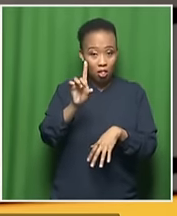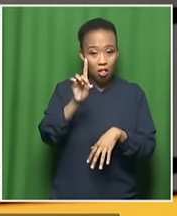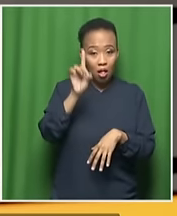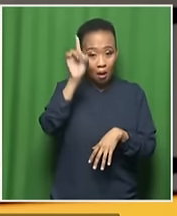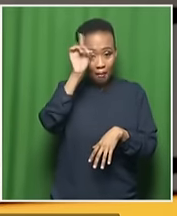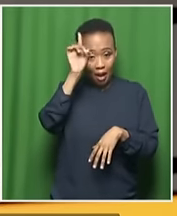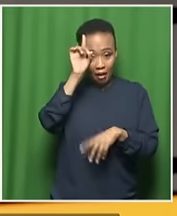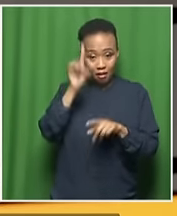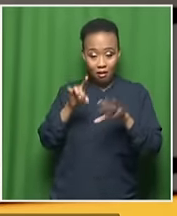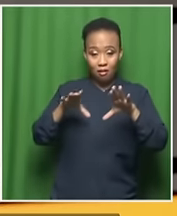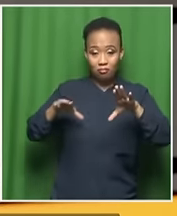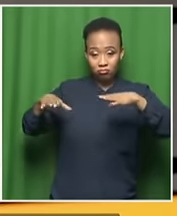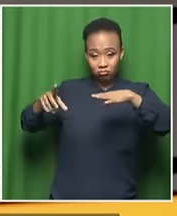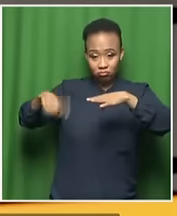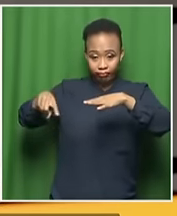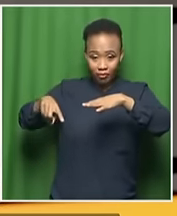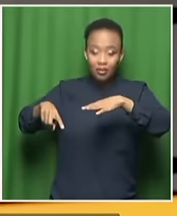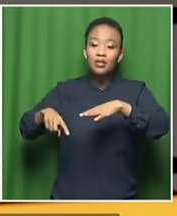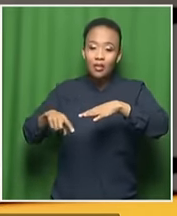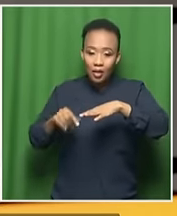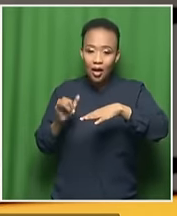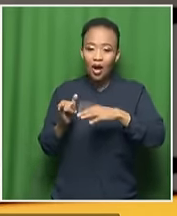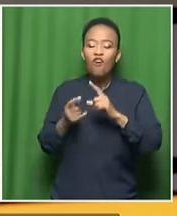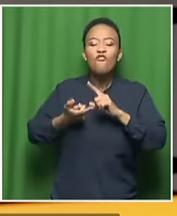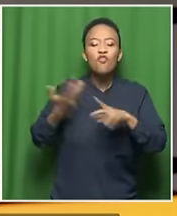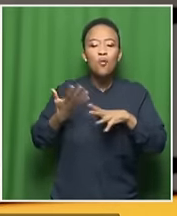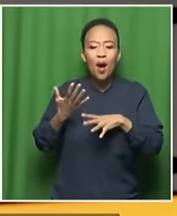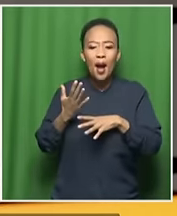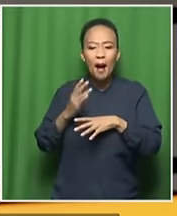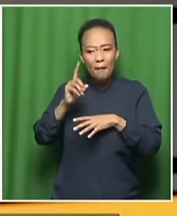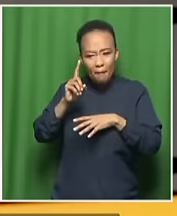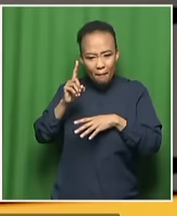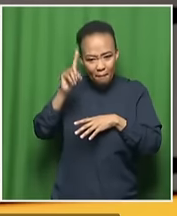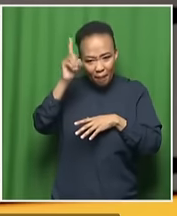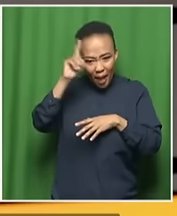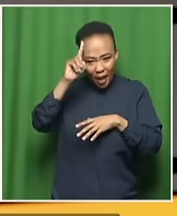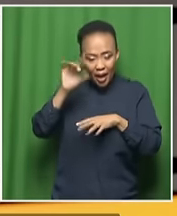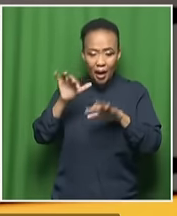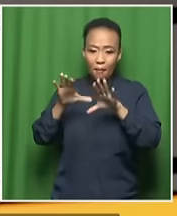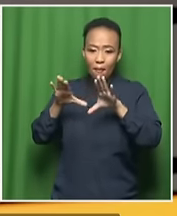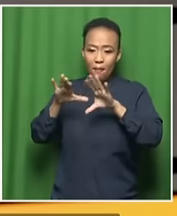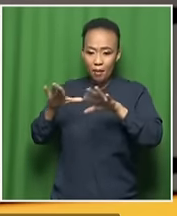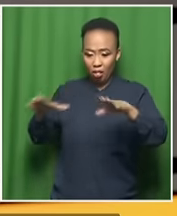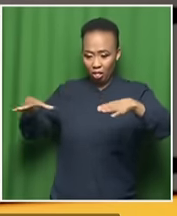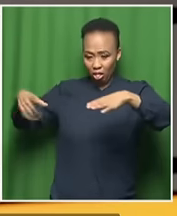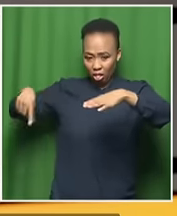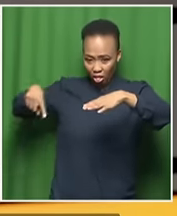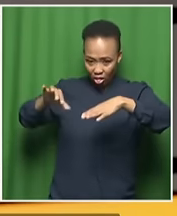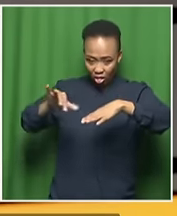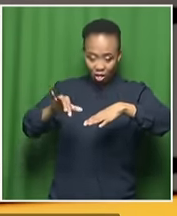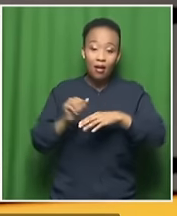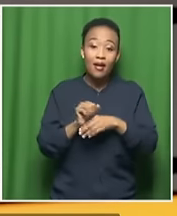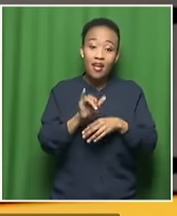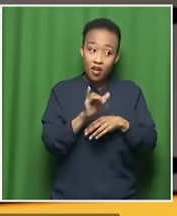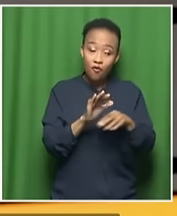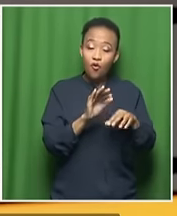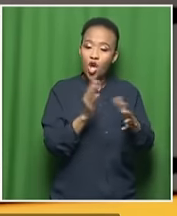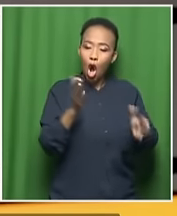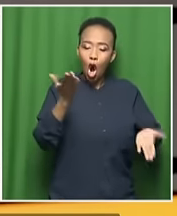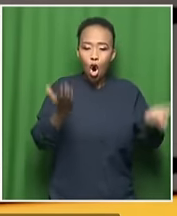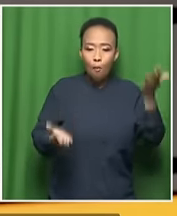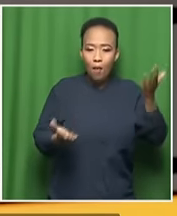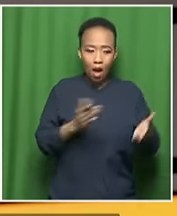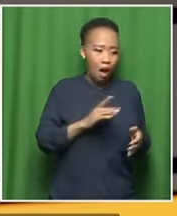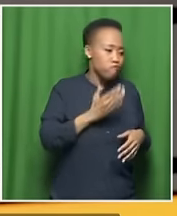that sense will come from the black pool, if I can use that, if we want to talk about black and white. And therefore, we